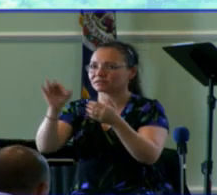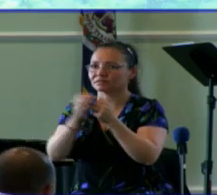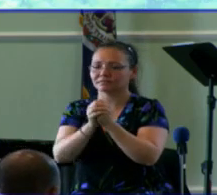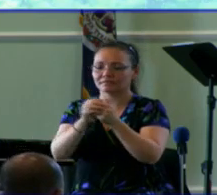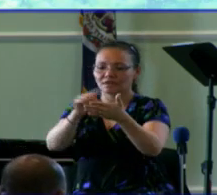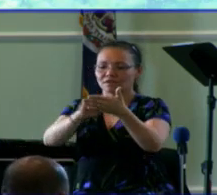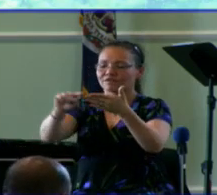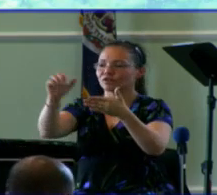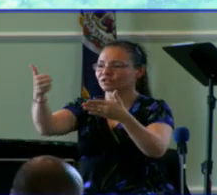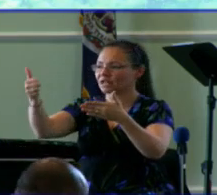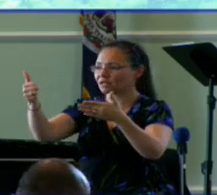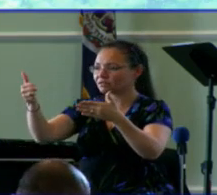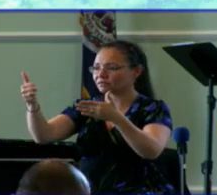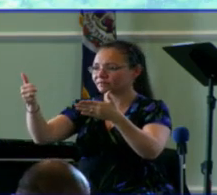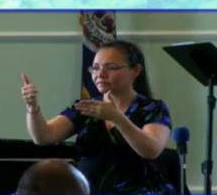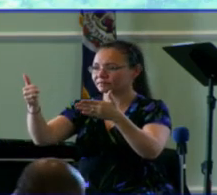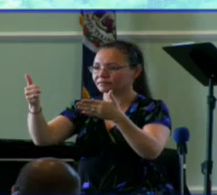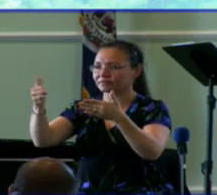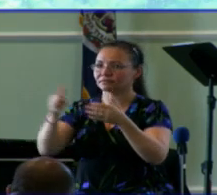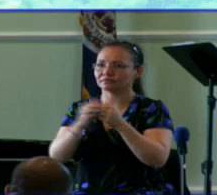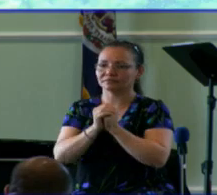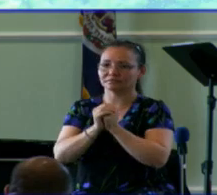and verse 10.